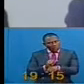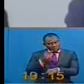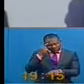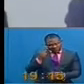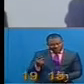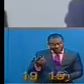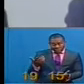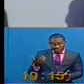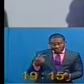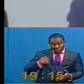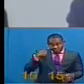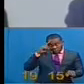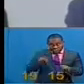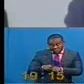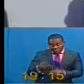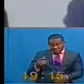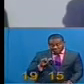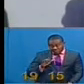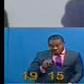you. Do you agree with me?